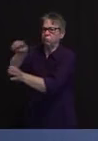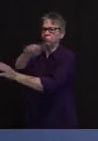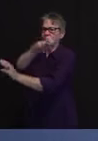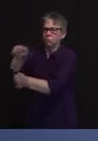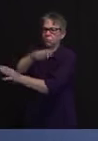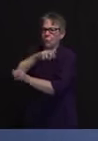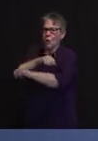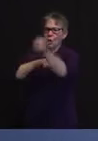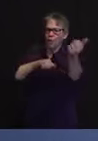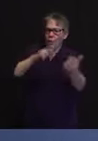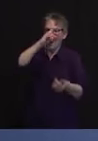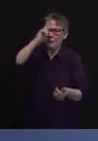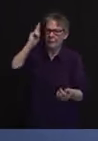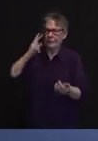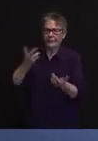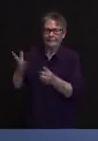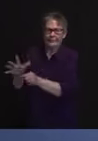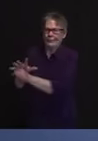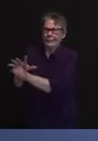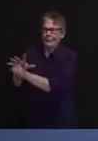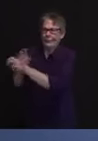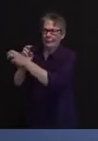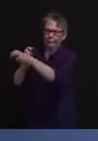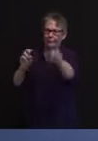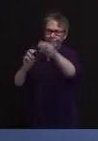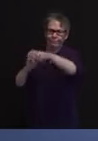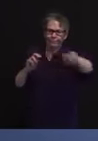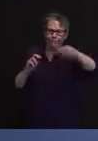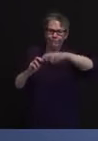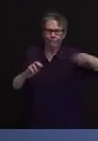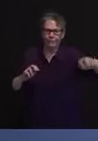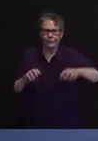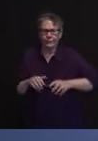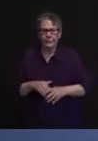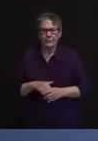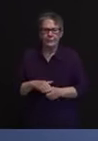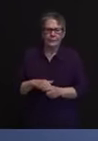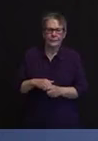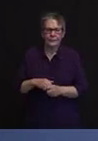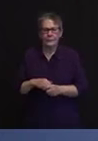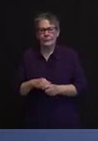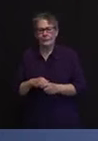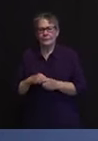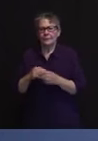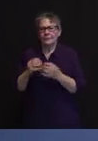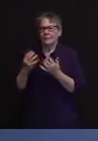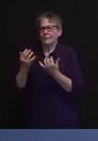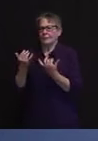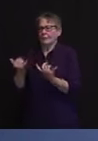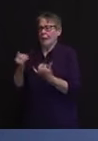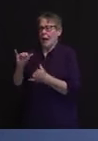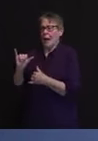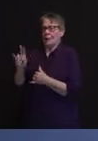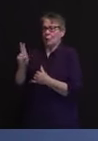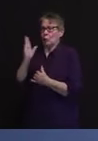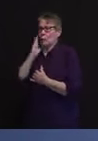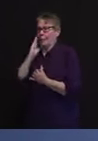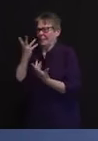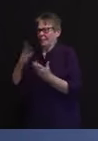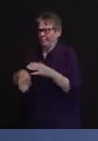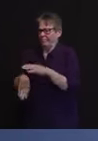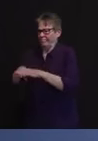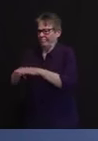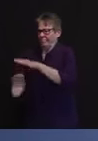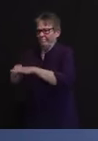capacity. We're working with the hospitals to determine which patients can be safely transferred to the alternative